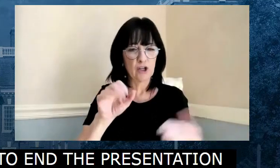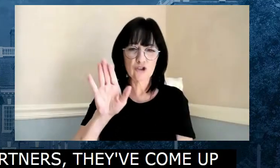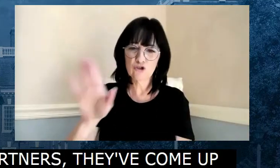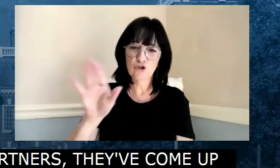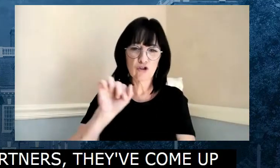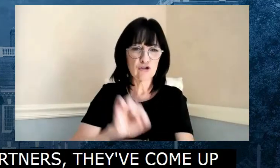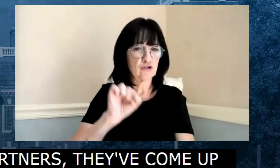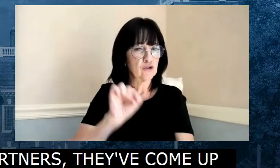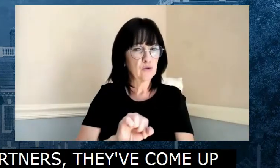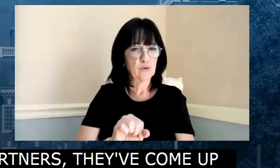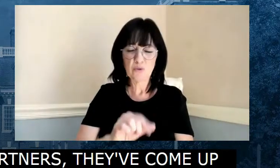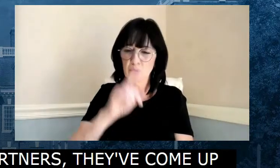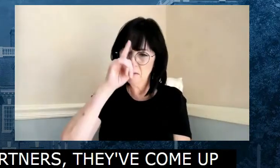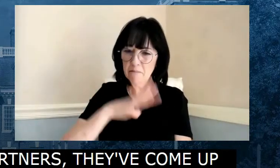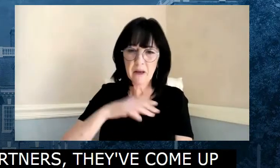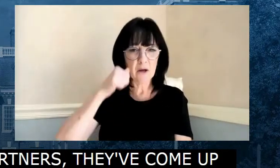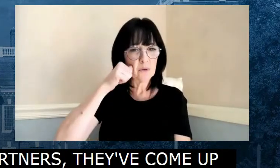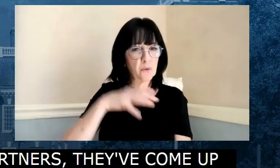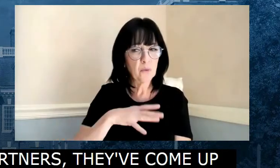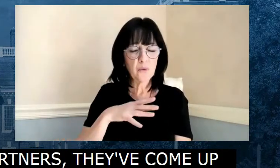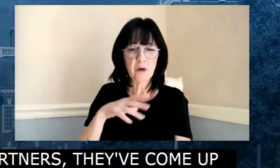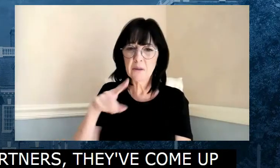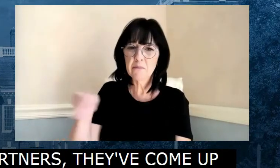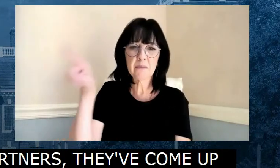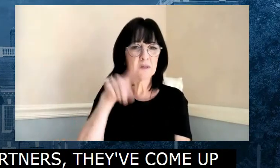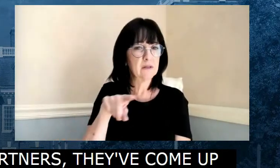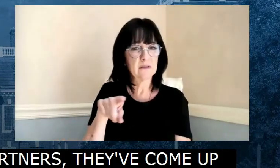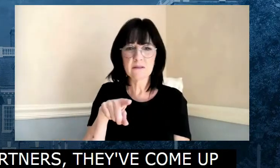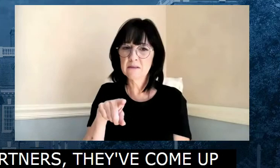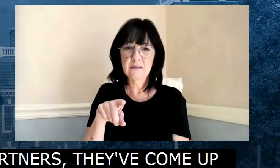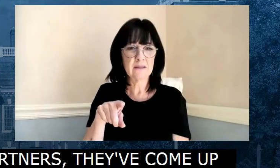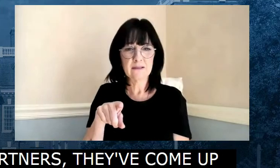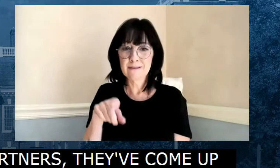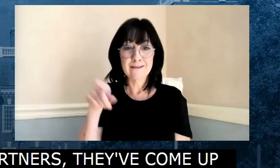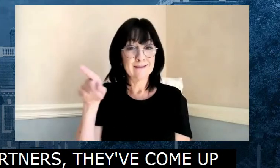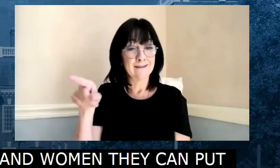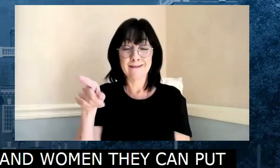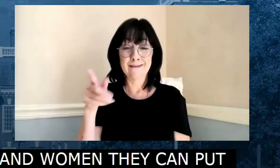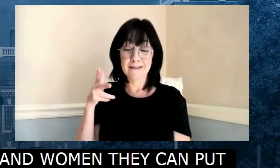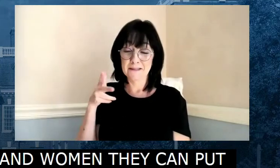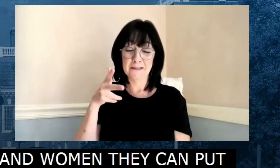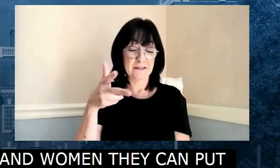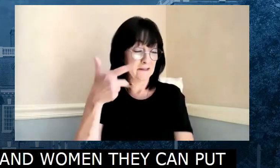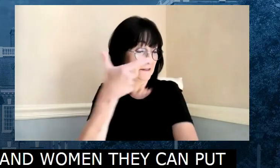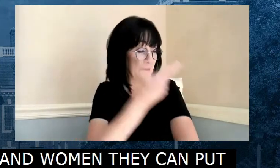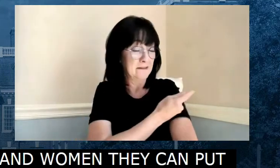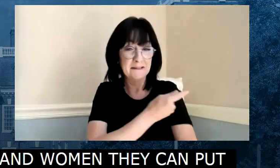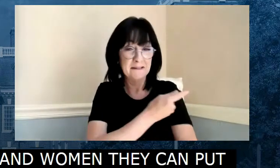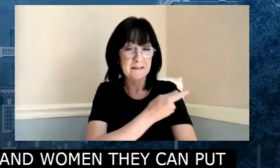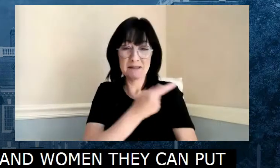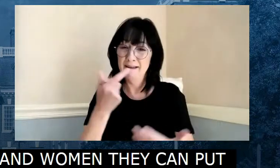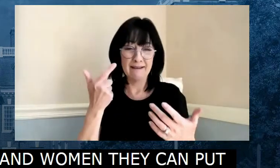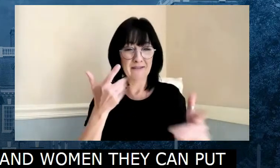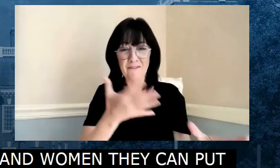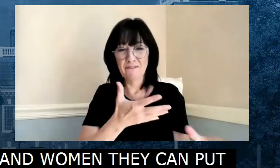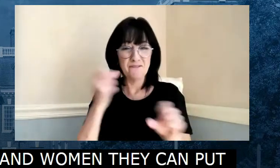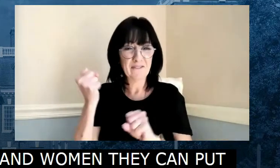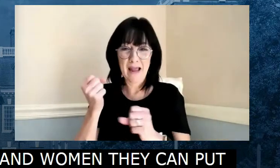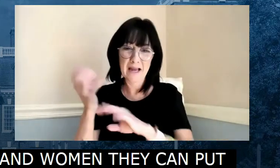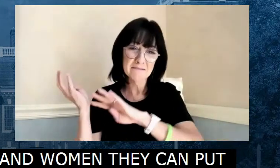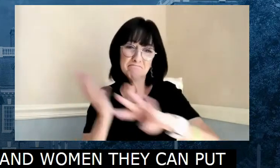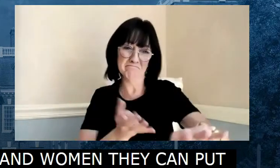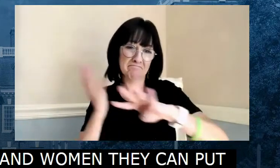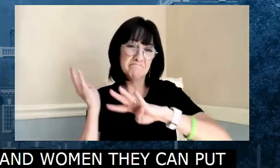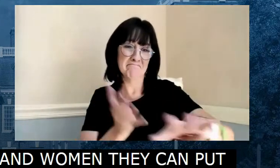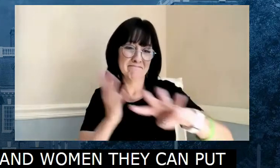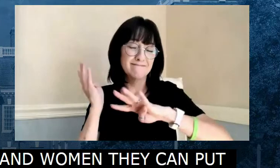men and women, boy, I'll tell you, they can put vaccine in you while the car's still moving. They move those DMV lines and the lines there